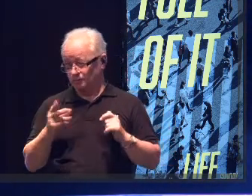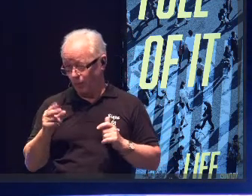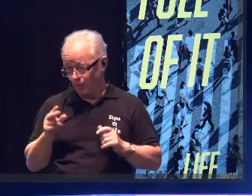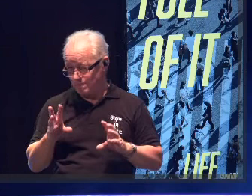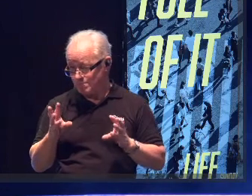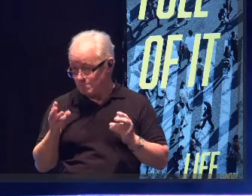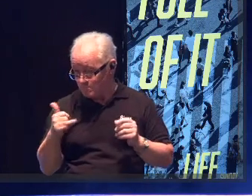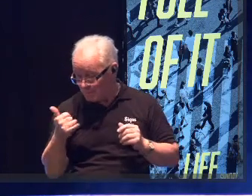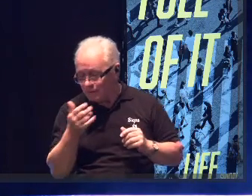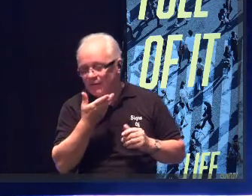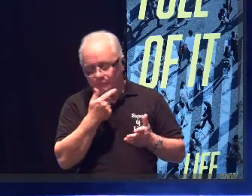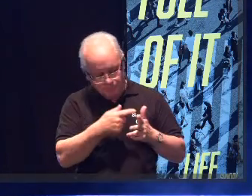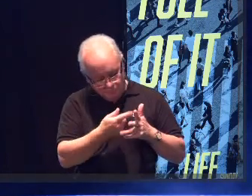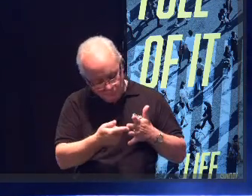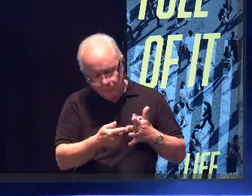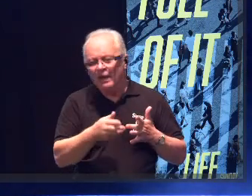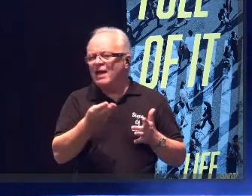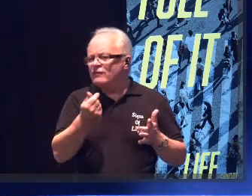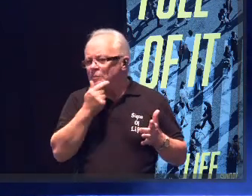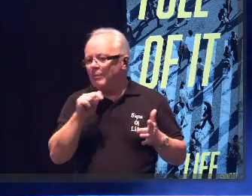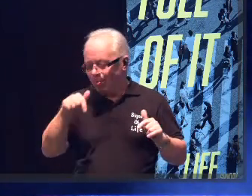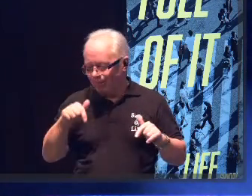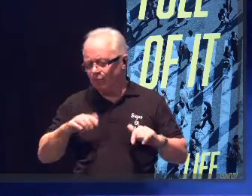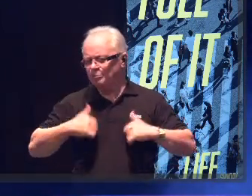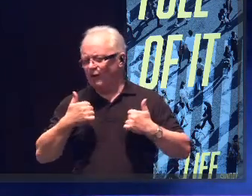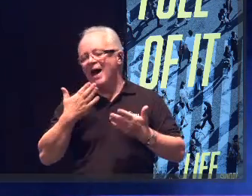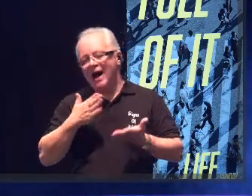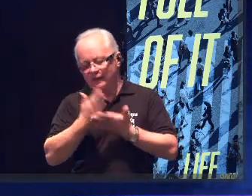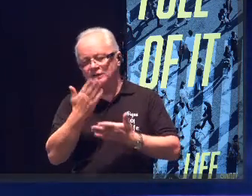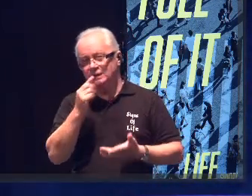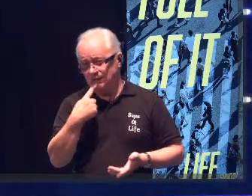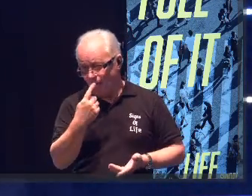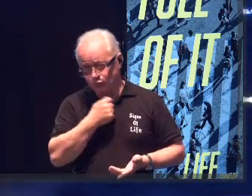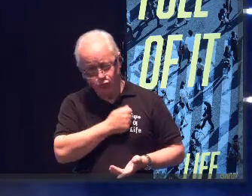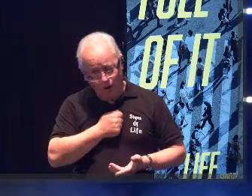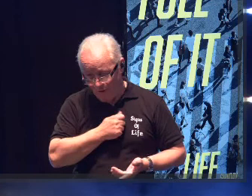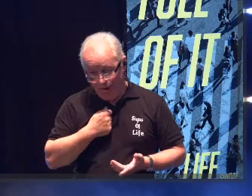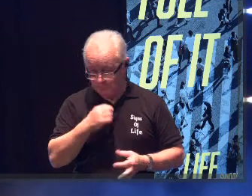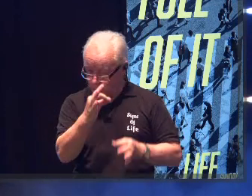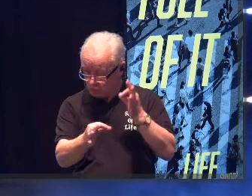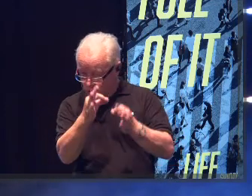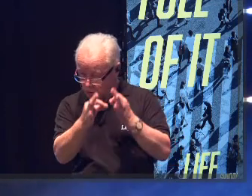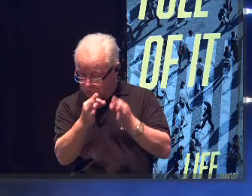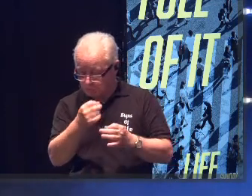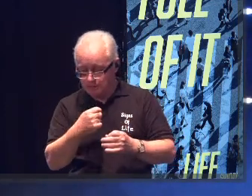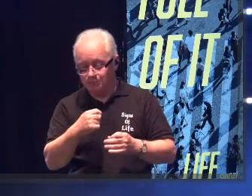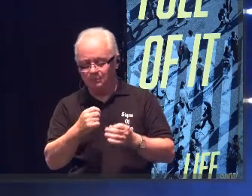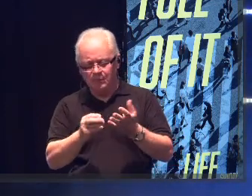this morning that need to repent of being judgmental, need to repent of leading with truth and not having much grace behind it.